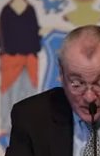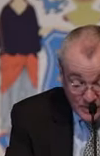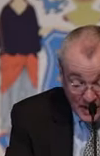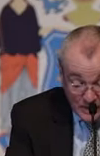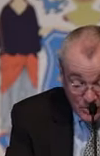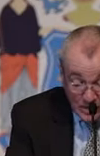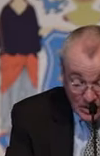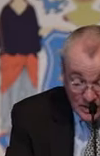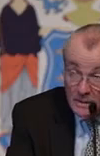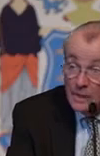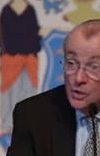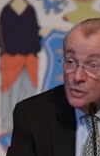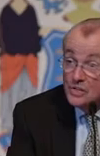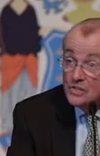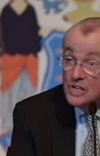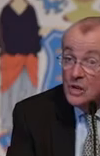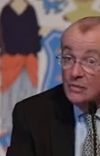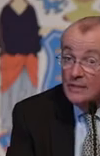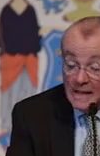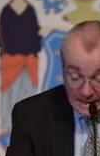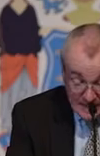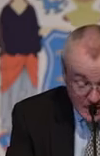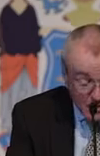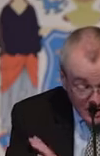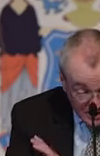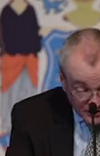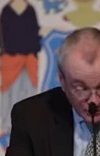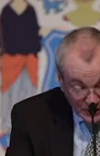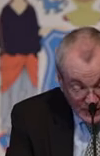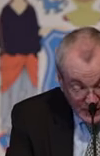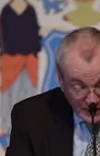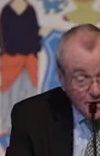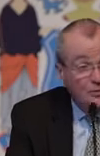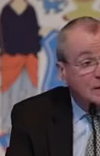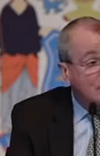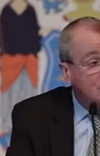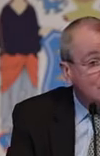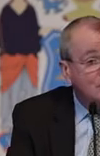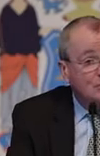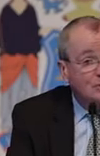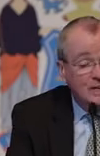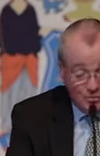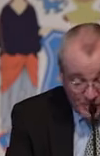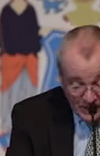as well as by Lori Herndon, who was the CEO of Atlantic Care, among others. It is really